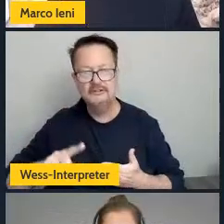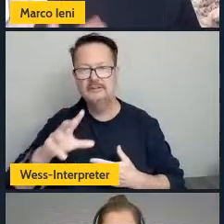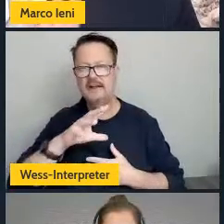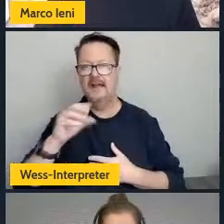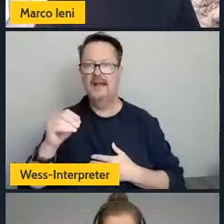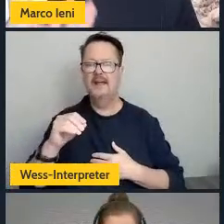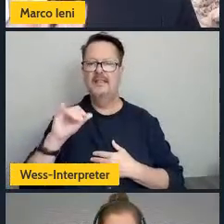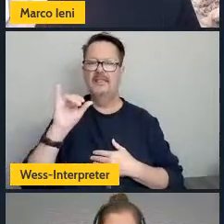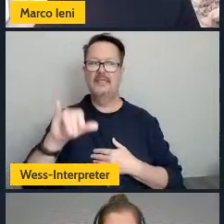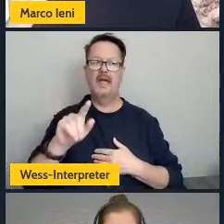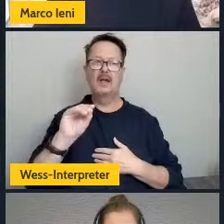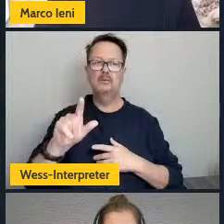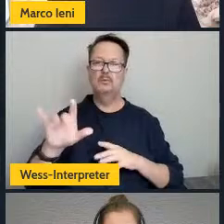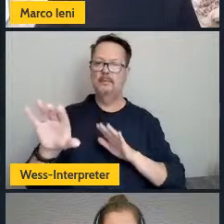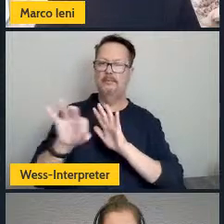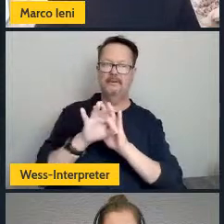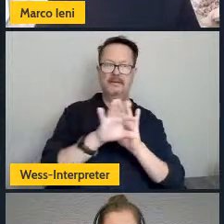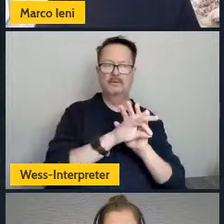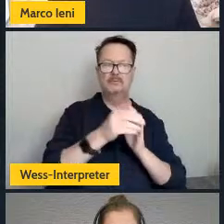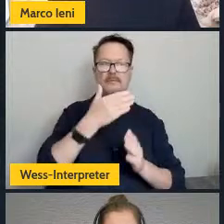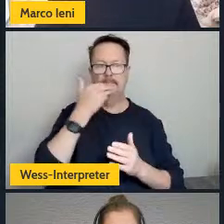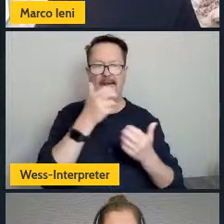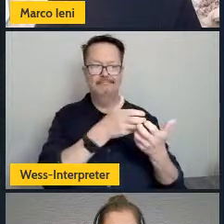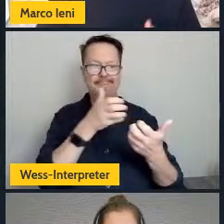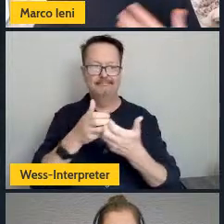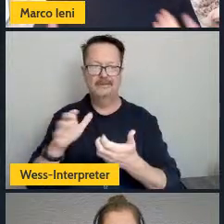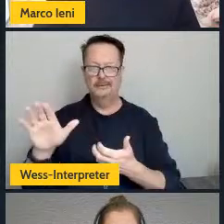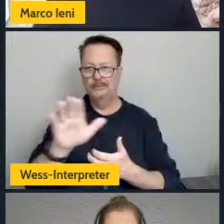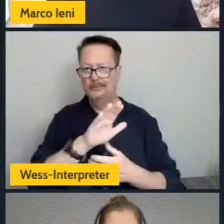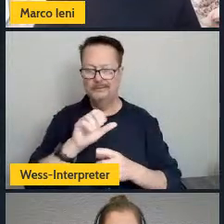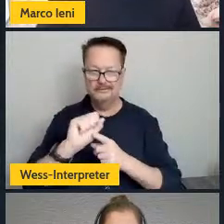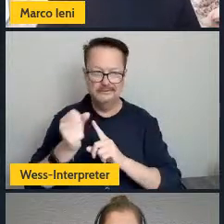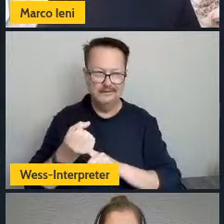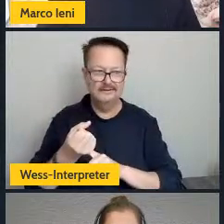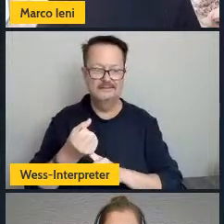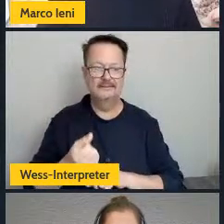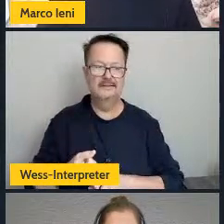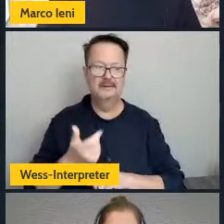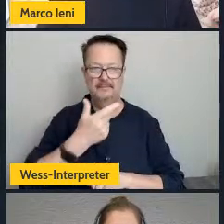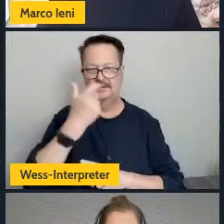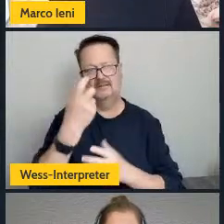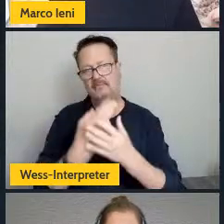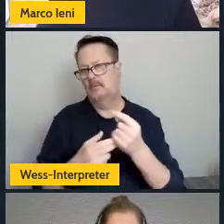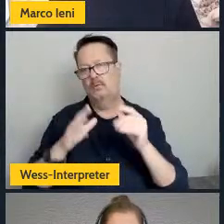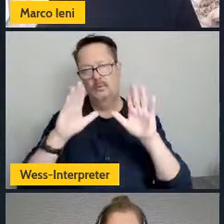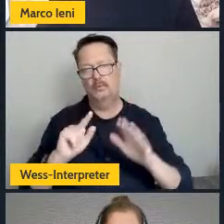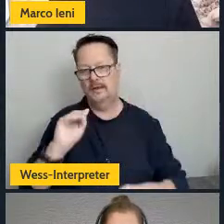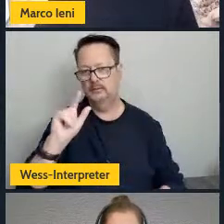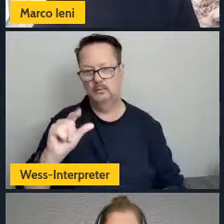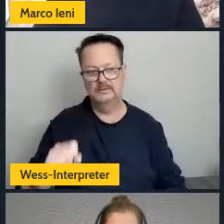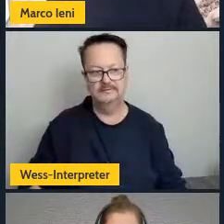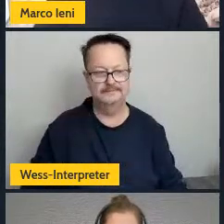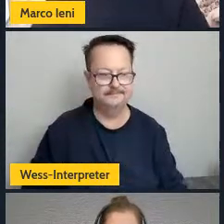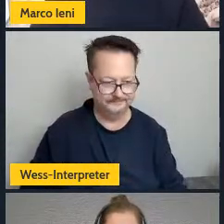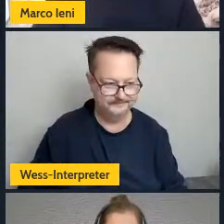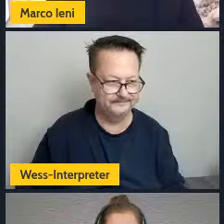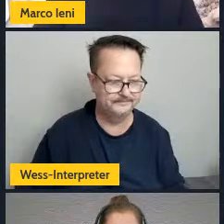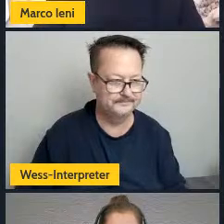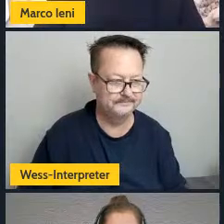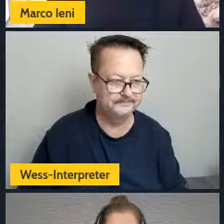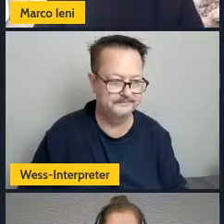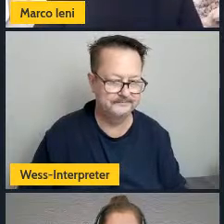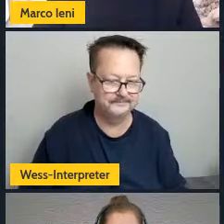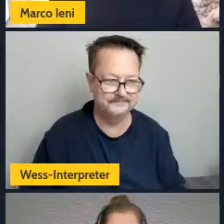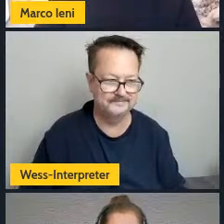the tool that is best for your use case, because they're both great tools. Thanks a lot.